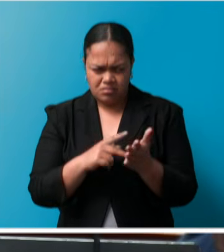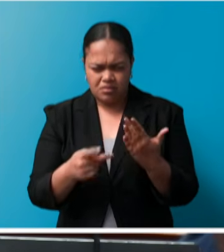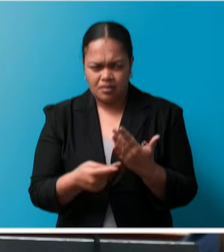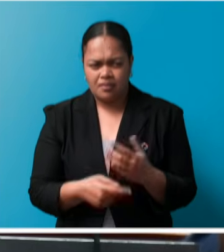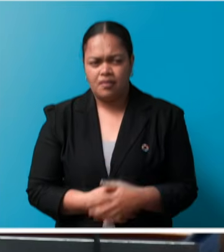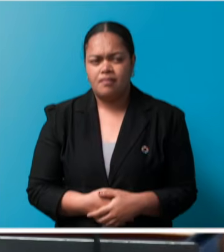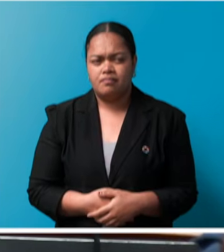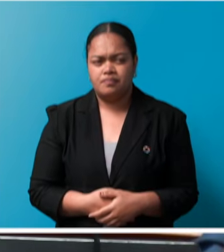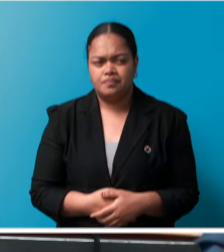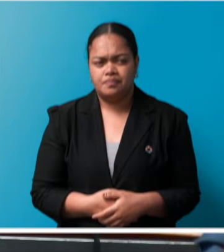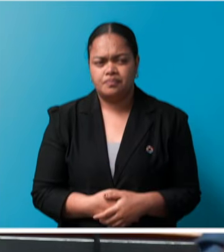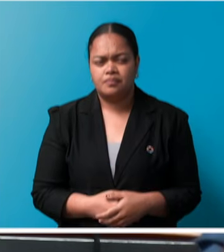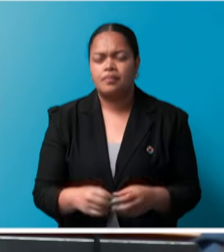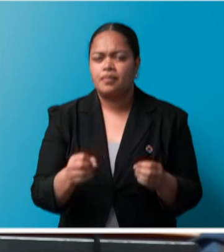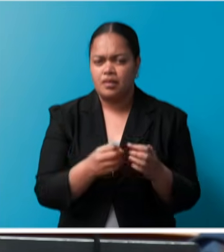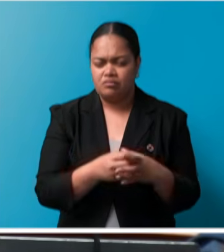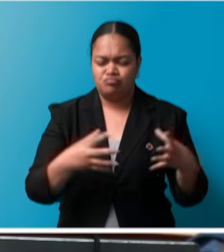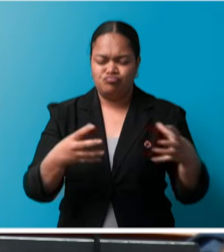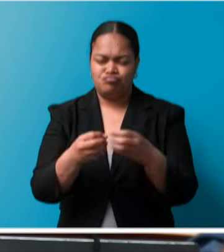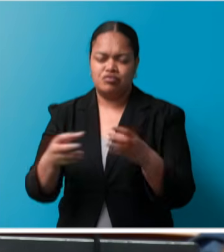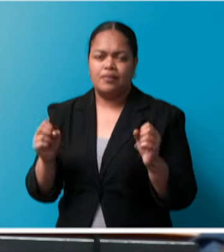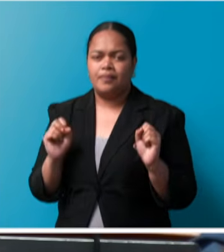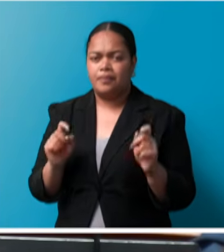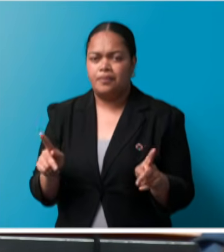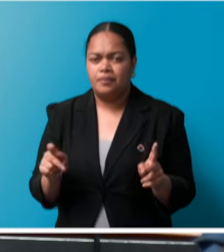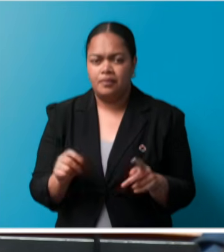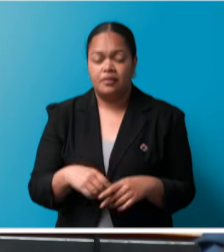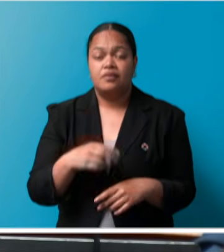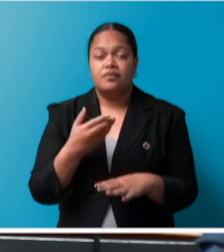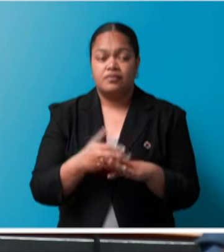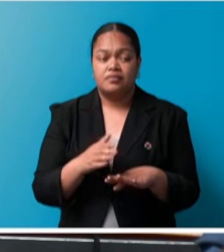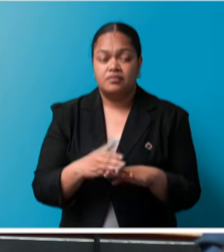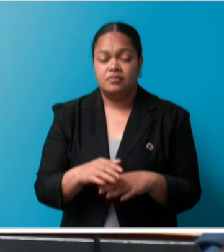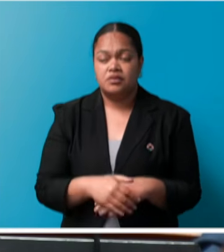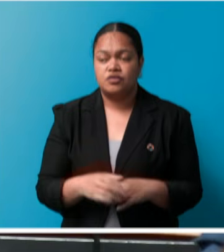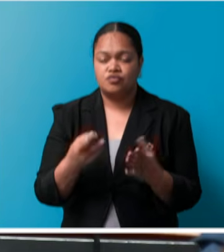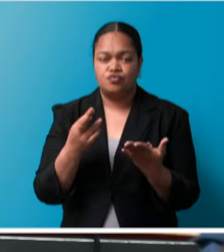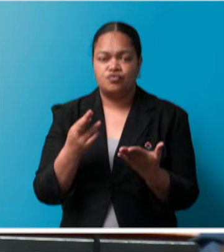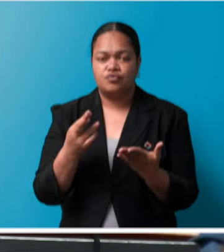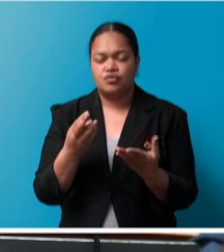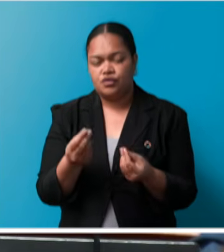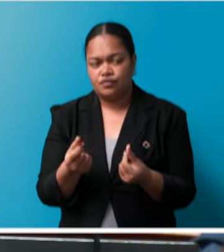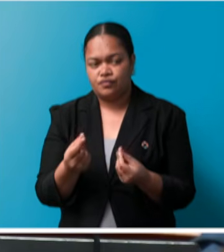unlocking and growing opportunities and creating a new revenue streams.